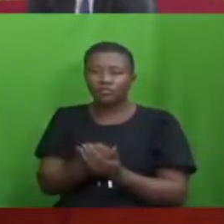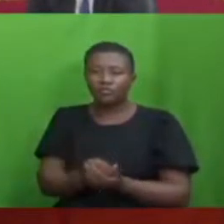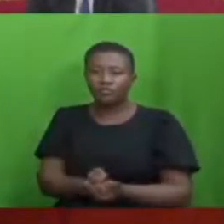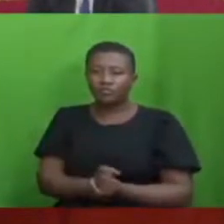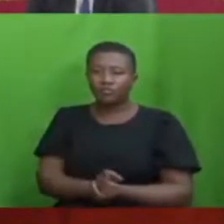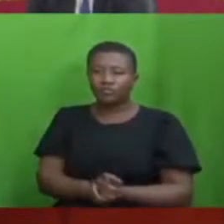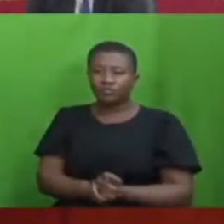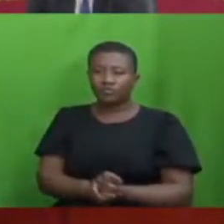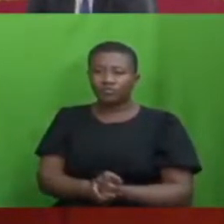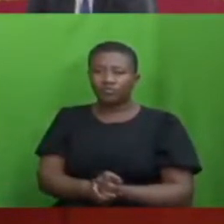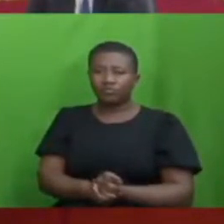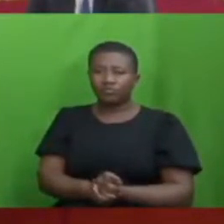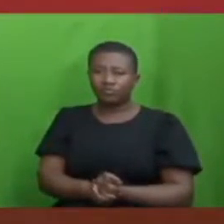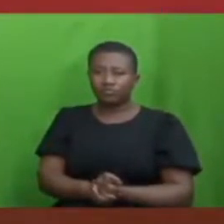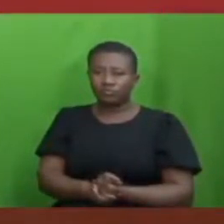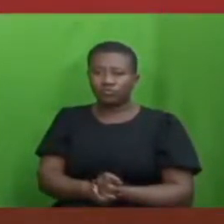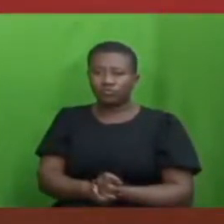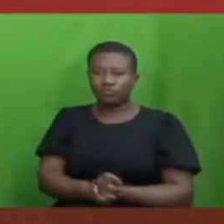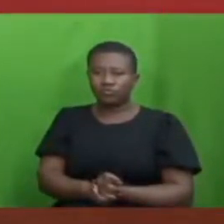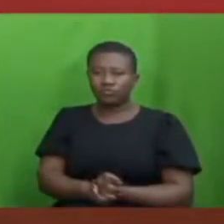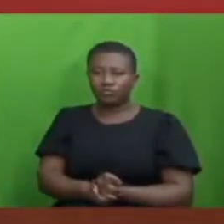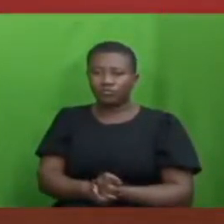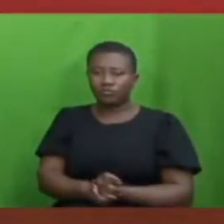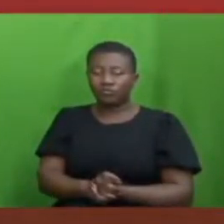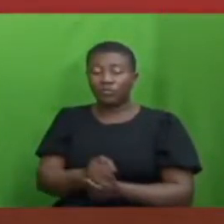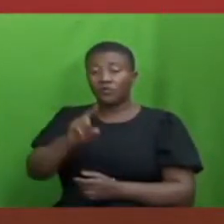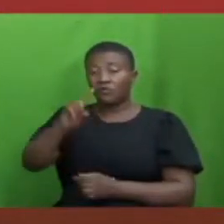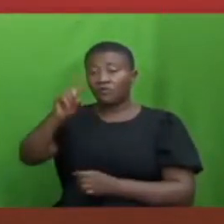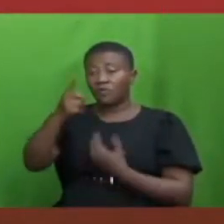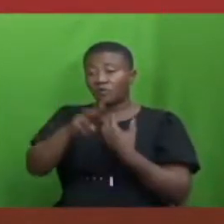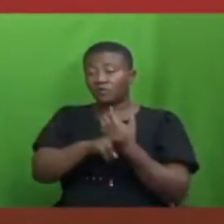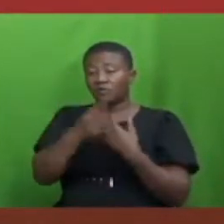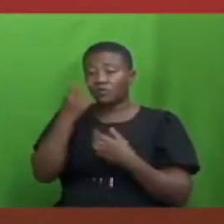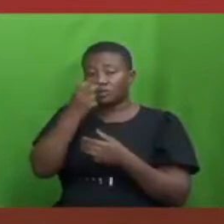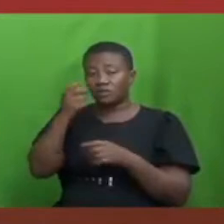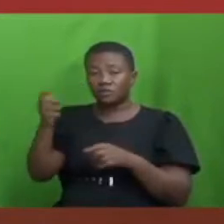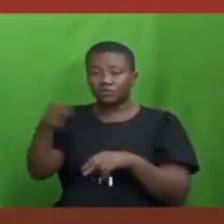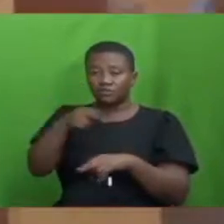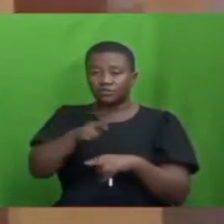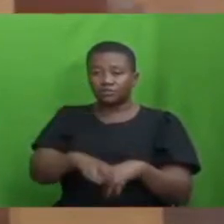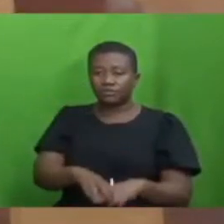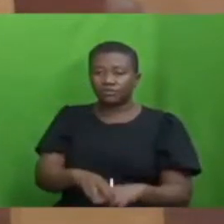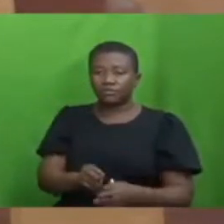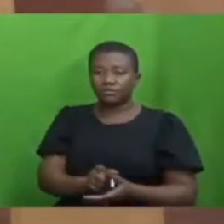Minister, just a minute, the First Deputy Speaker to take the chair.